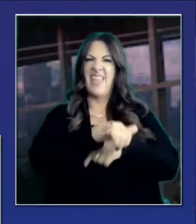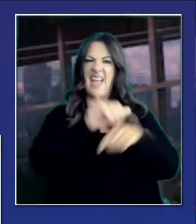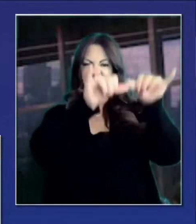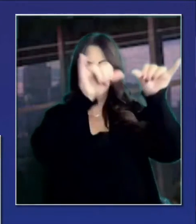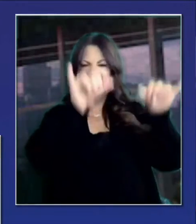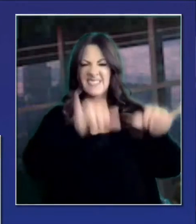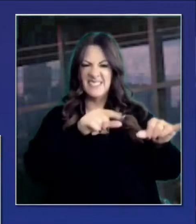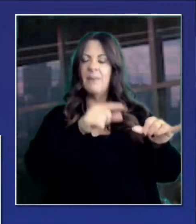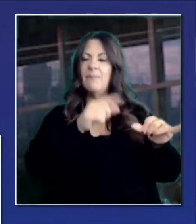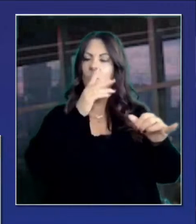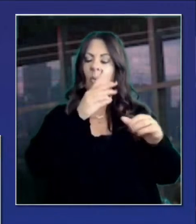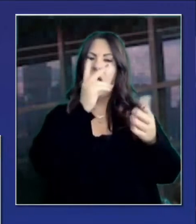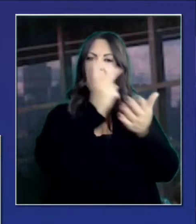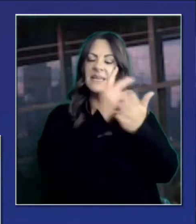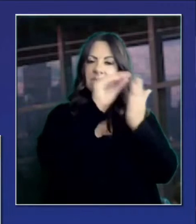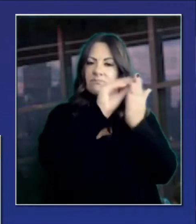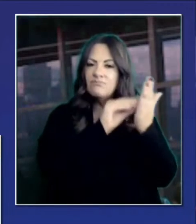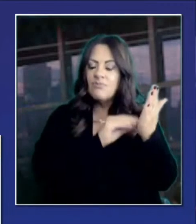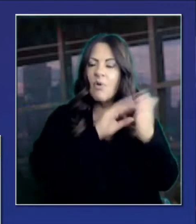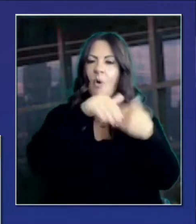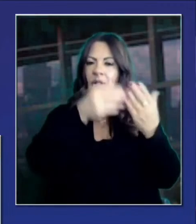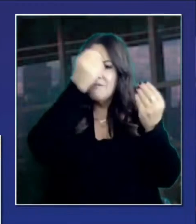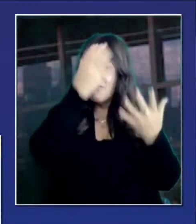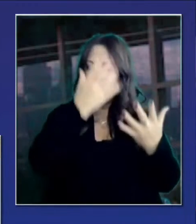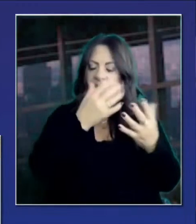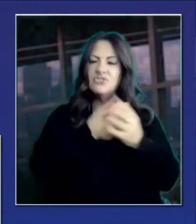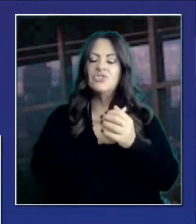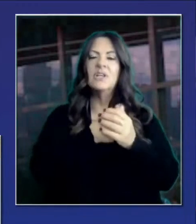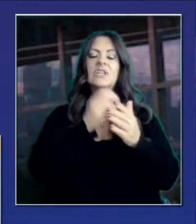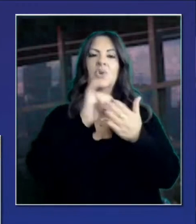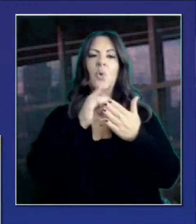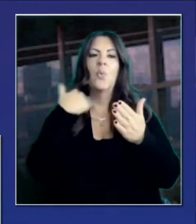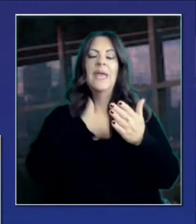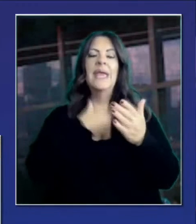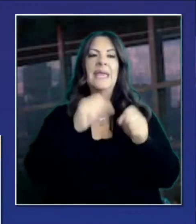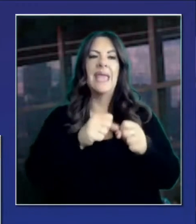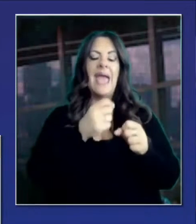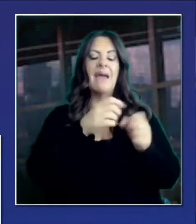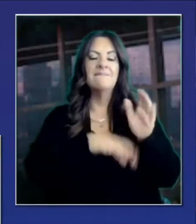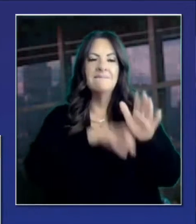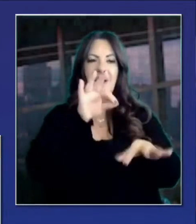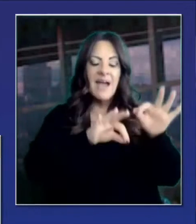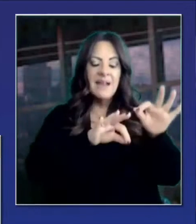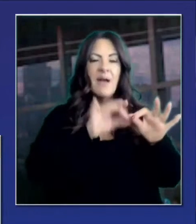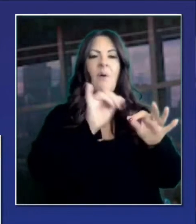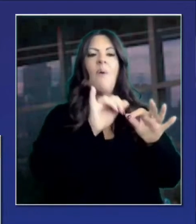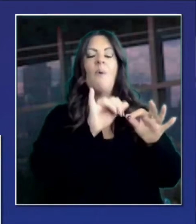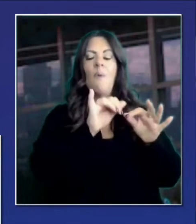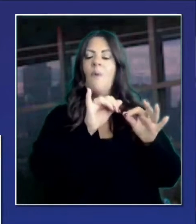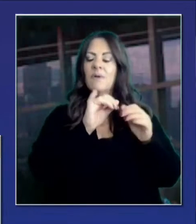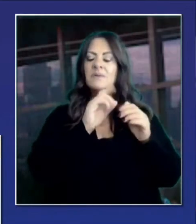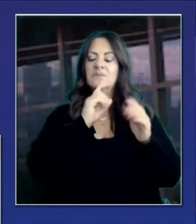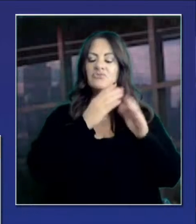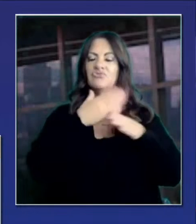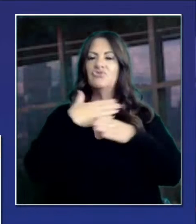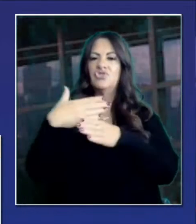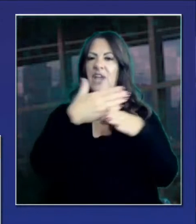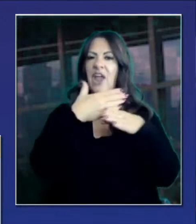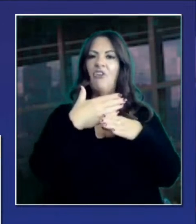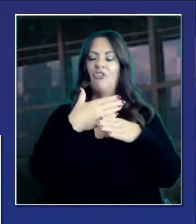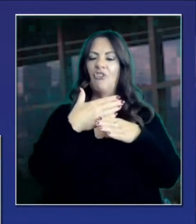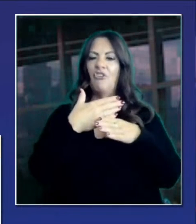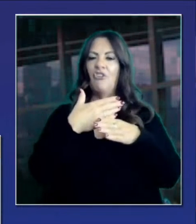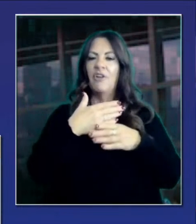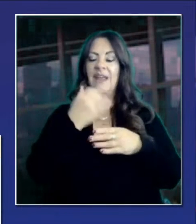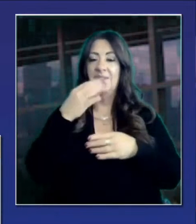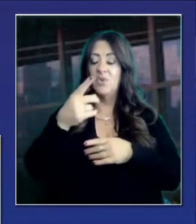quickly share that data with the federal government. So back end, front end, what you care about, when's my time, when do I get a